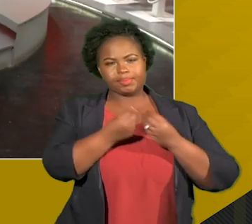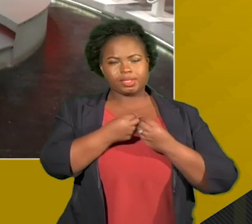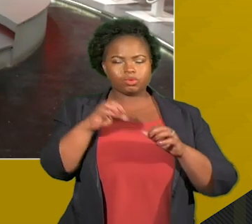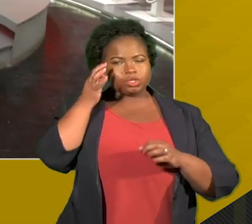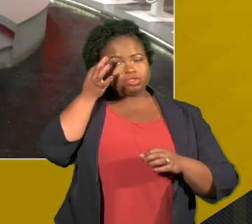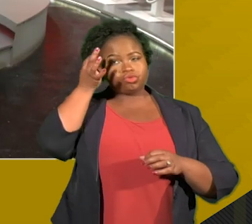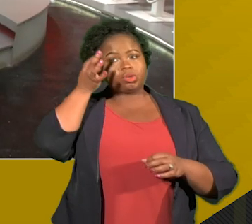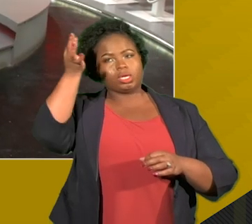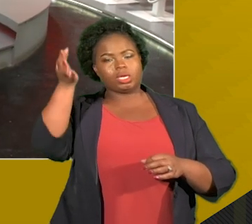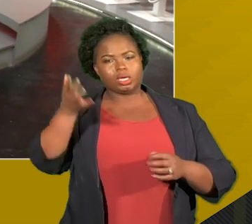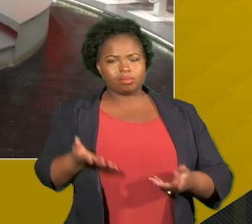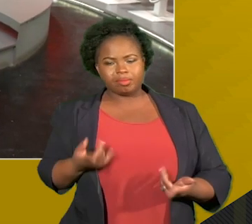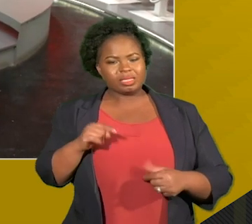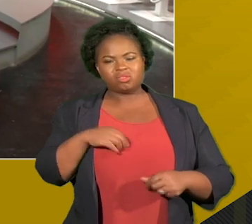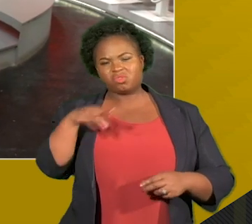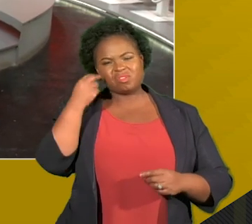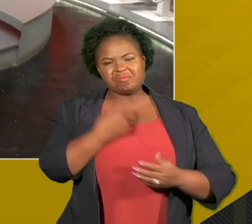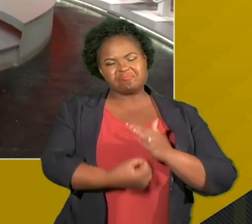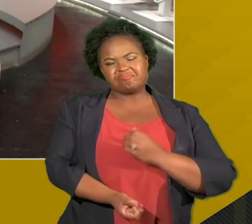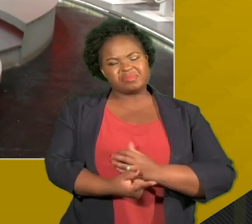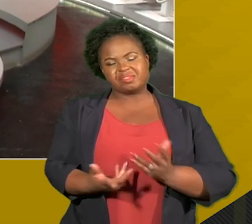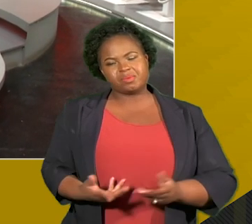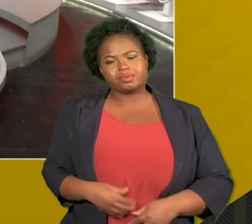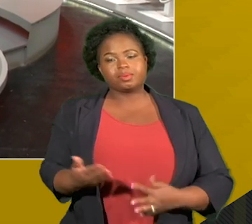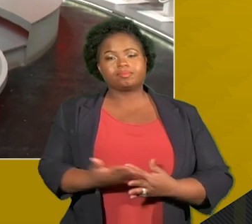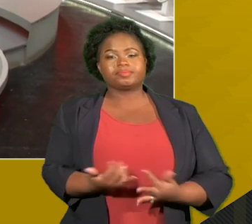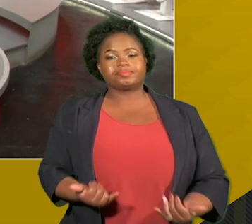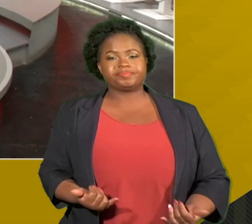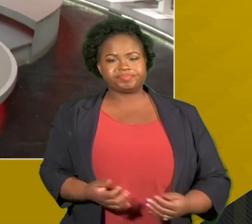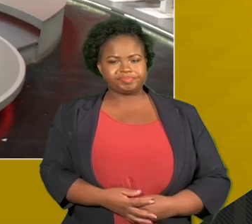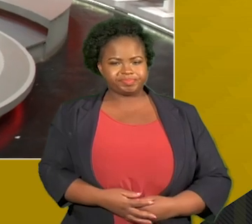that's a problem in our Agiona as well. Asamen say to all of you after this.